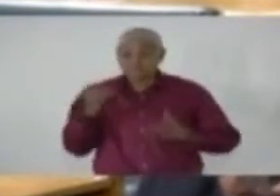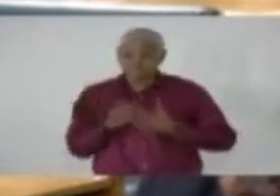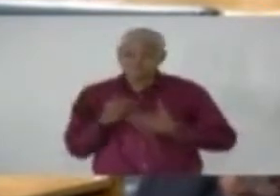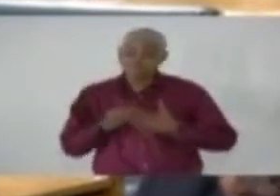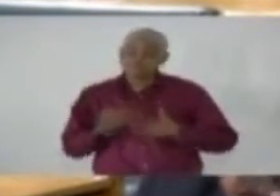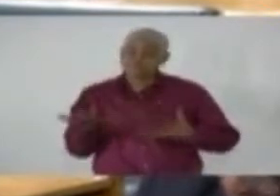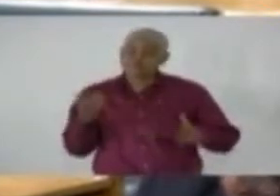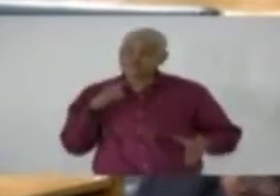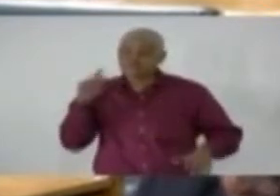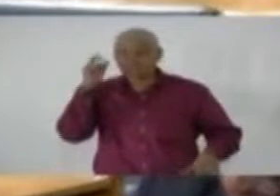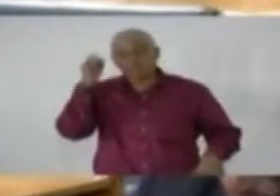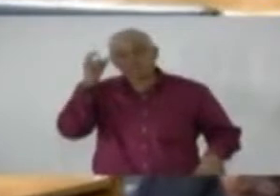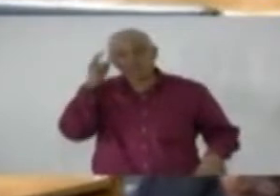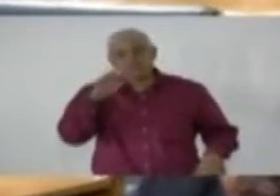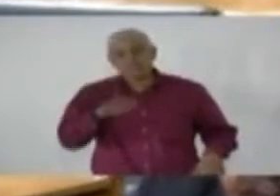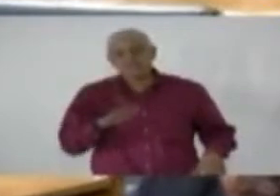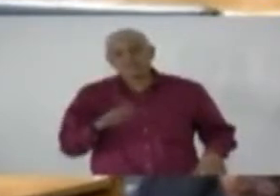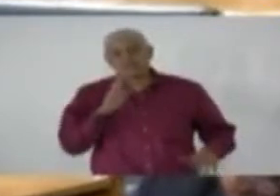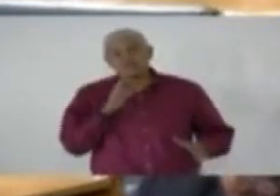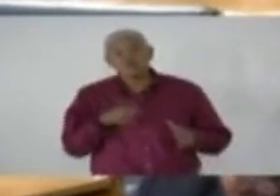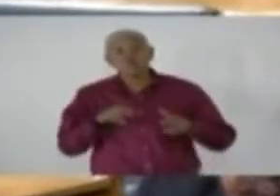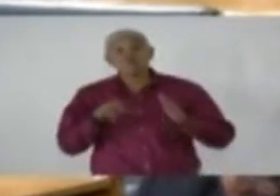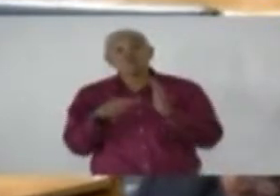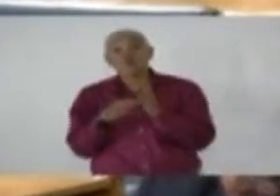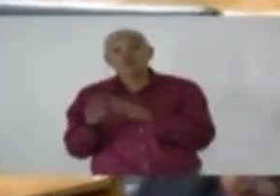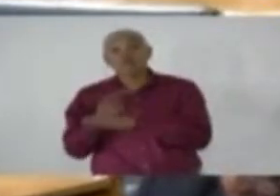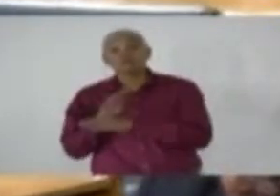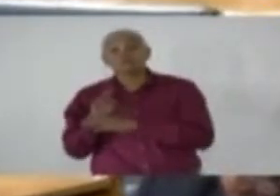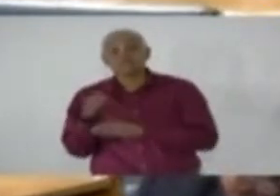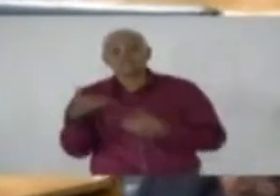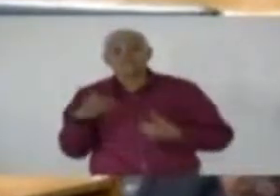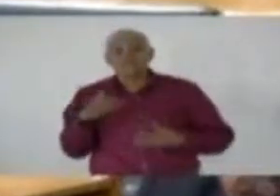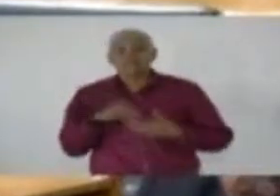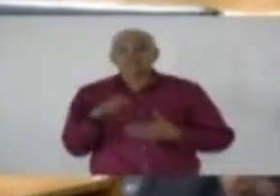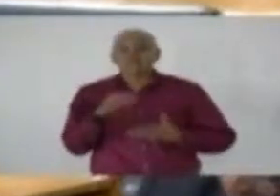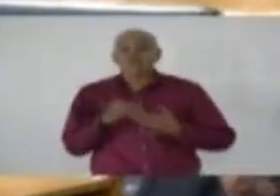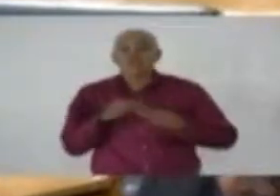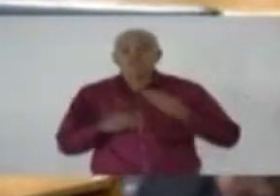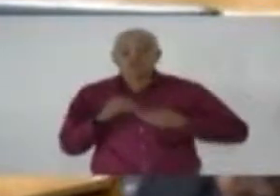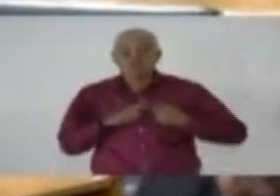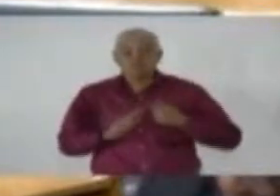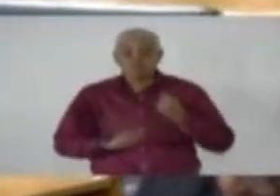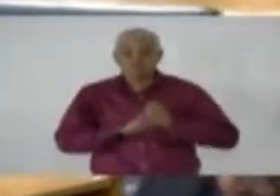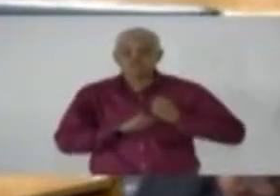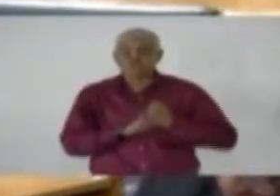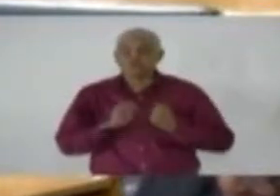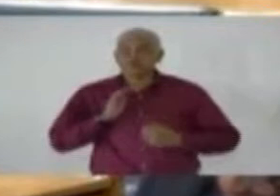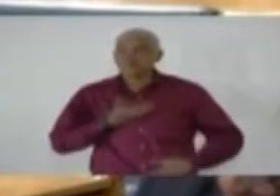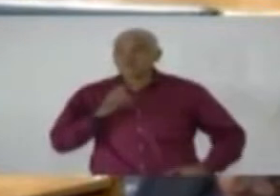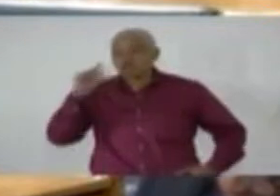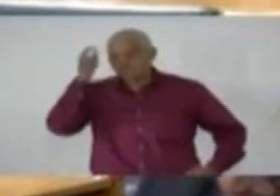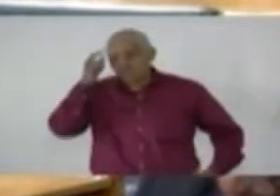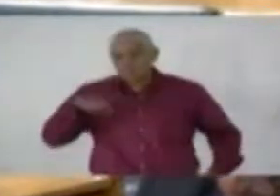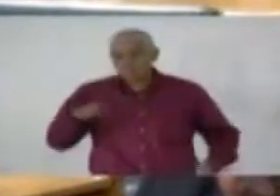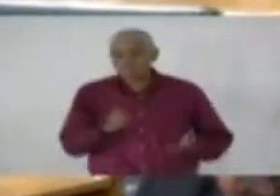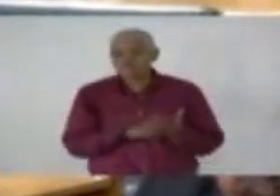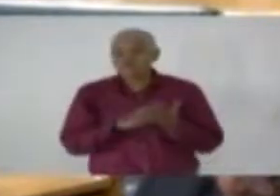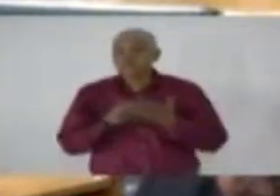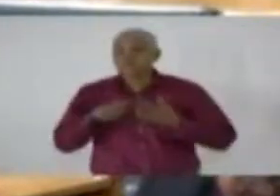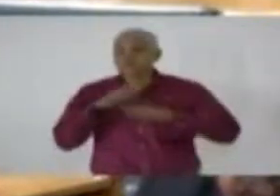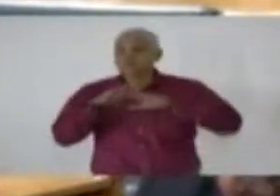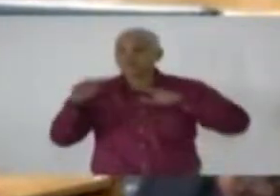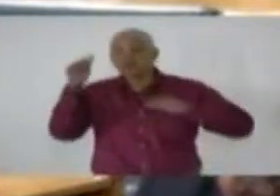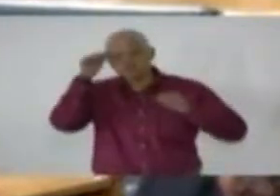So understand the role that business has in our economy and the supporting of our government. Sometimes we don't remember